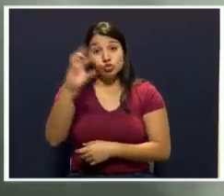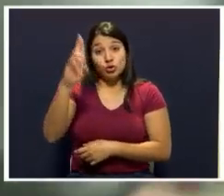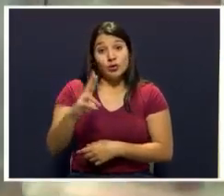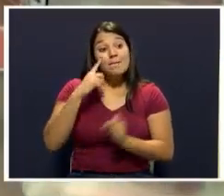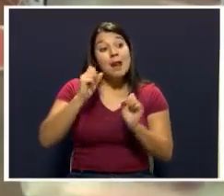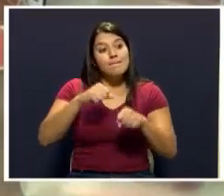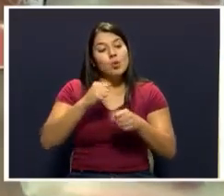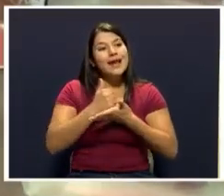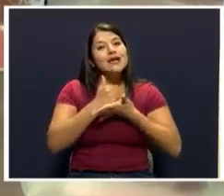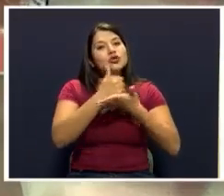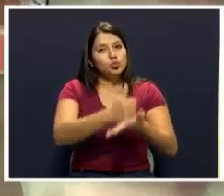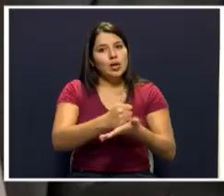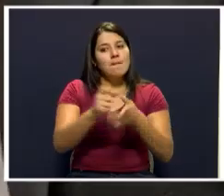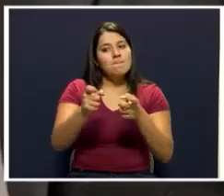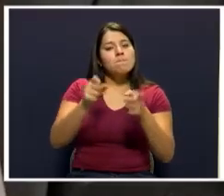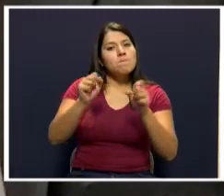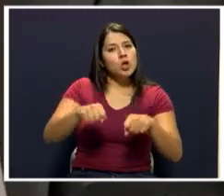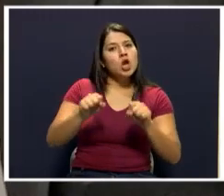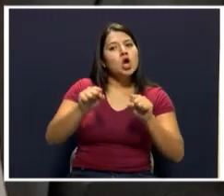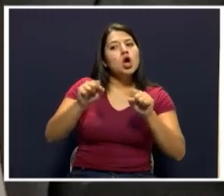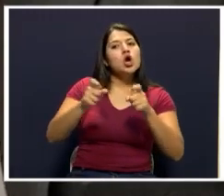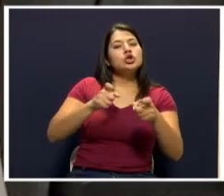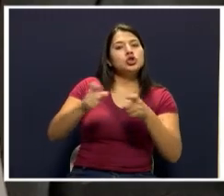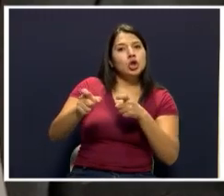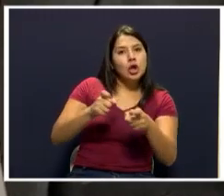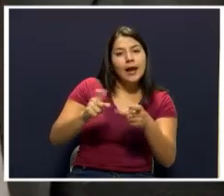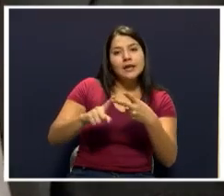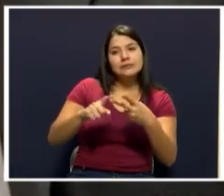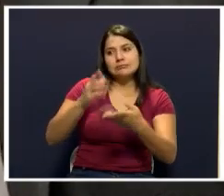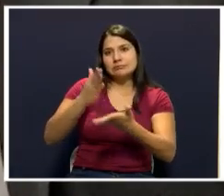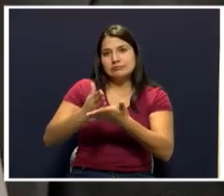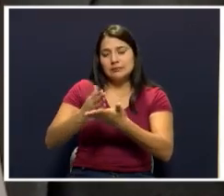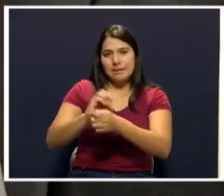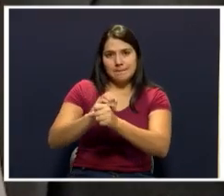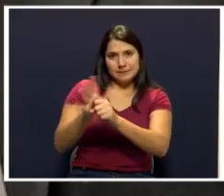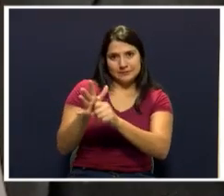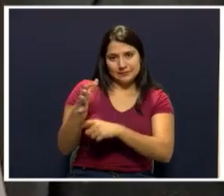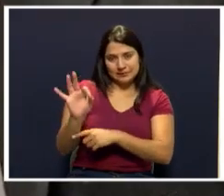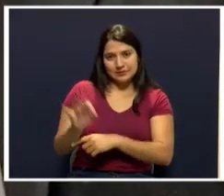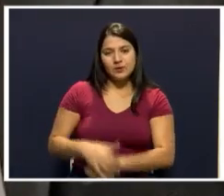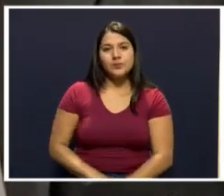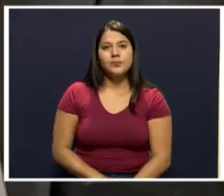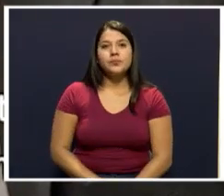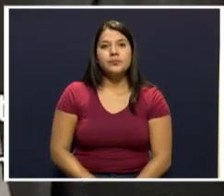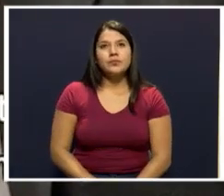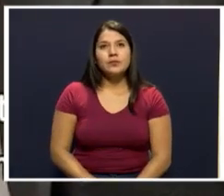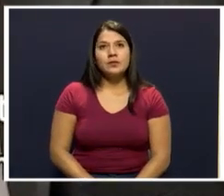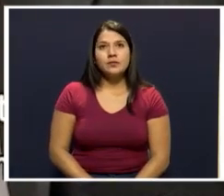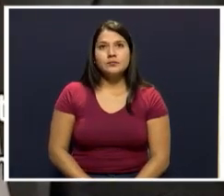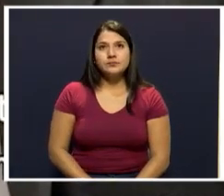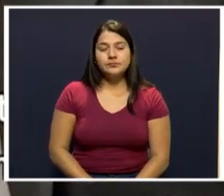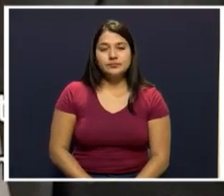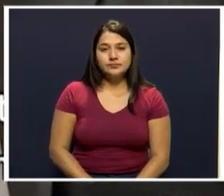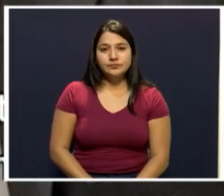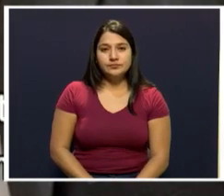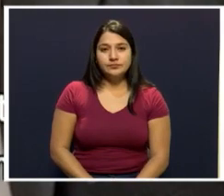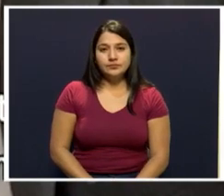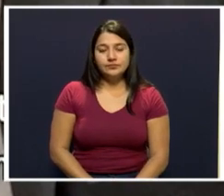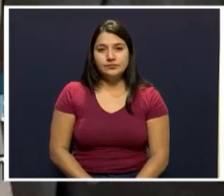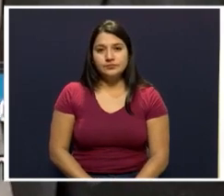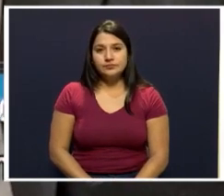a esta pandemia. Thank you, and also thank you for embracing the initiative. And this initiative